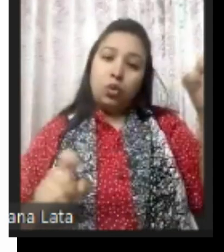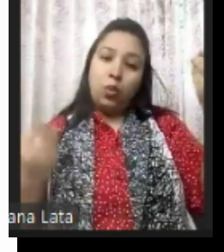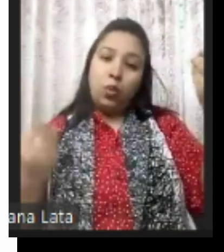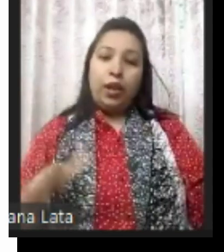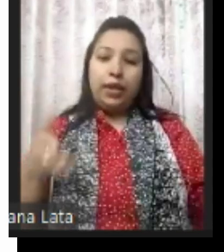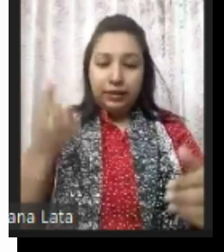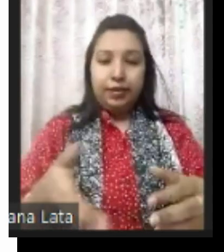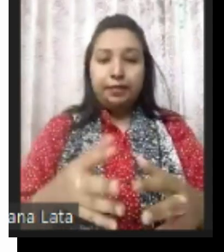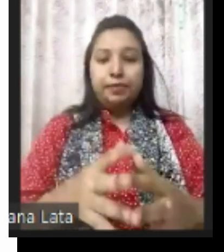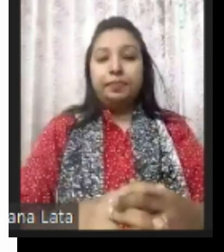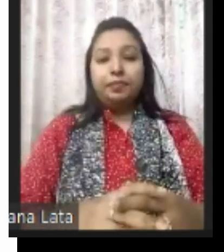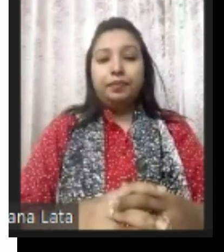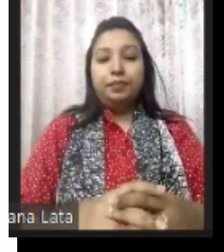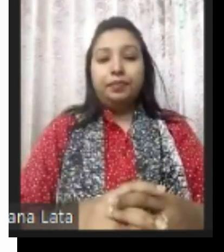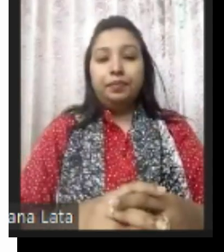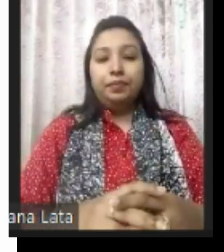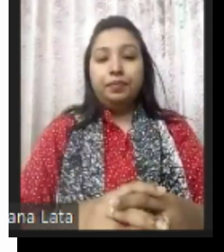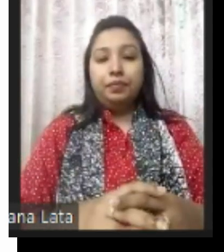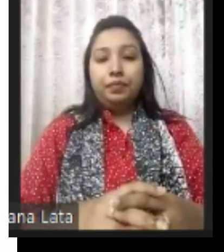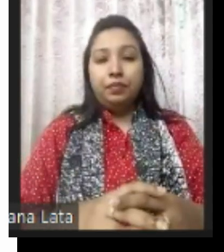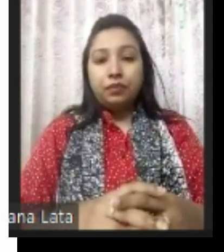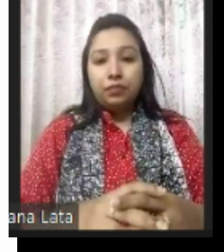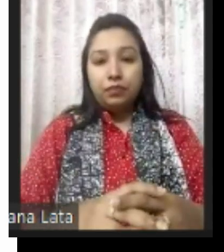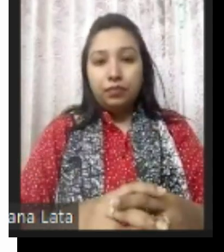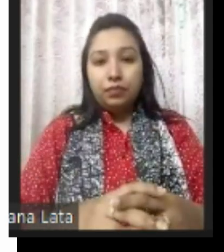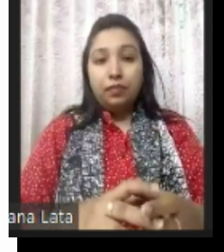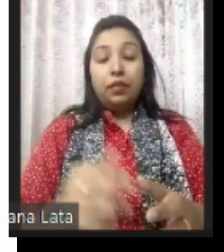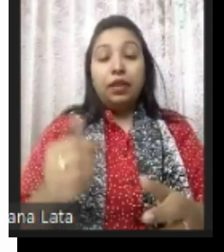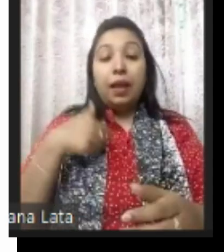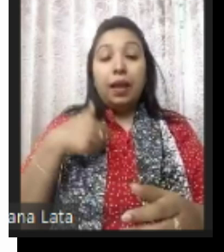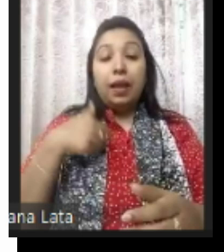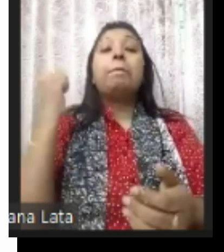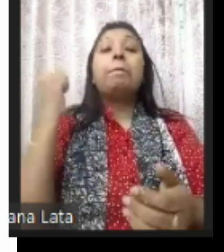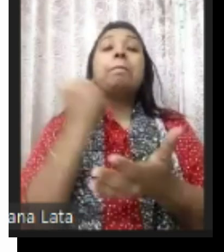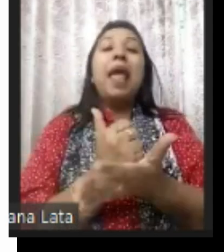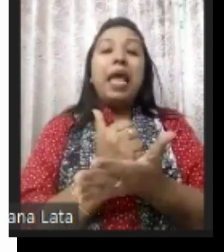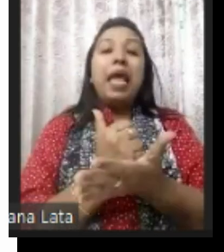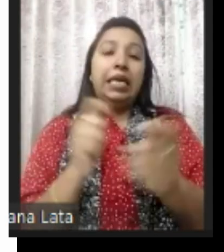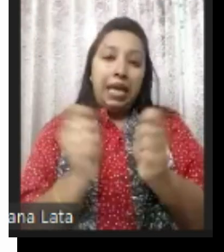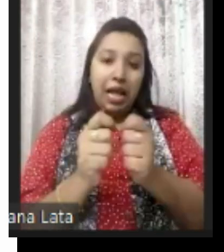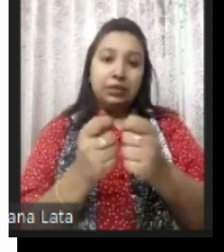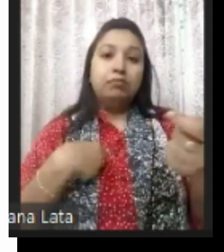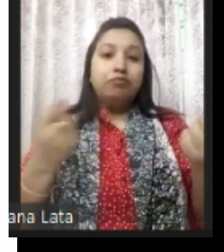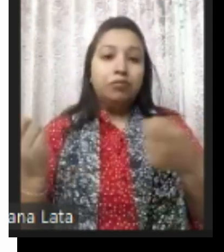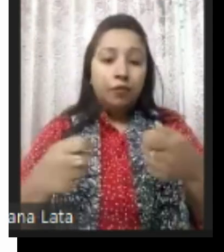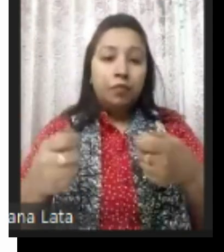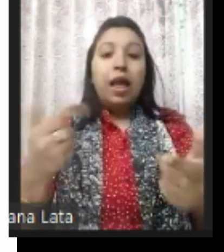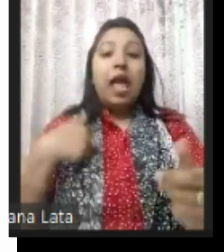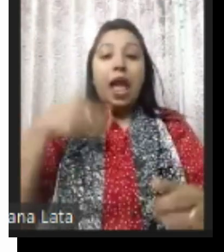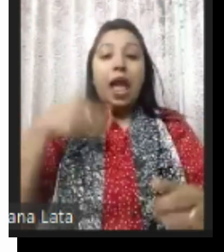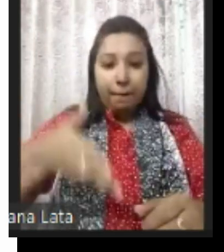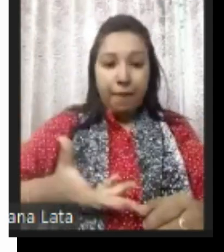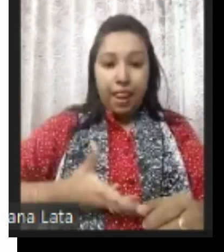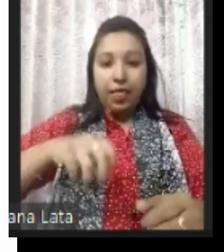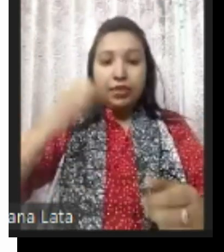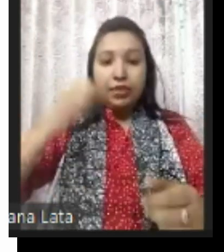we are just promoting the inclusive financial service, including banking accessibility. Currently, we are working with the central bank,